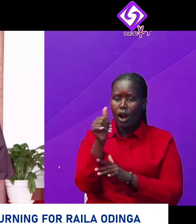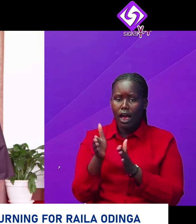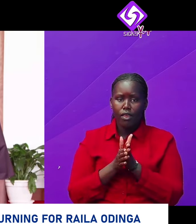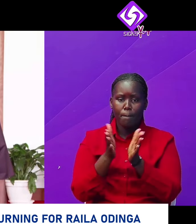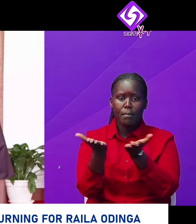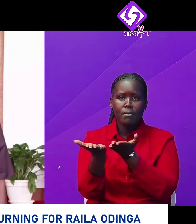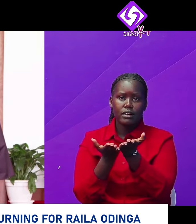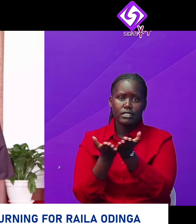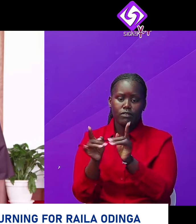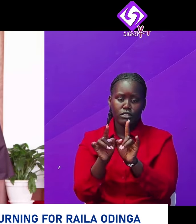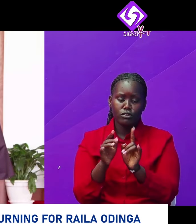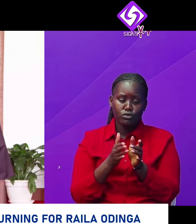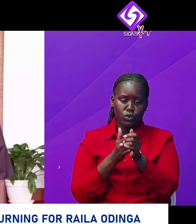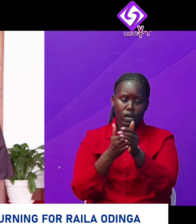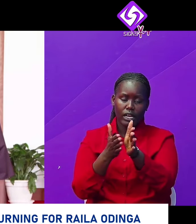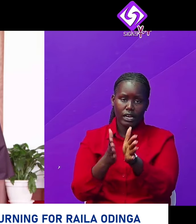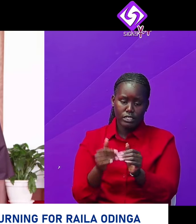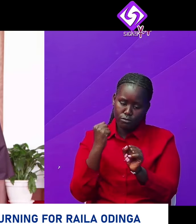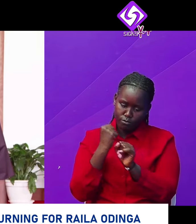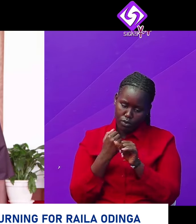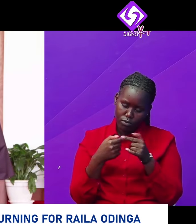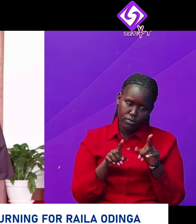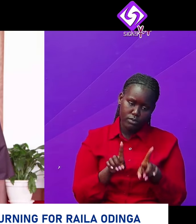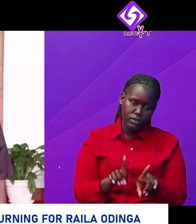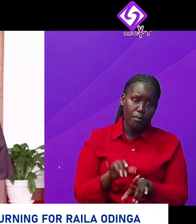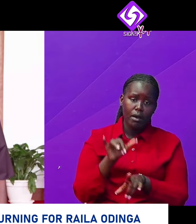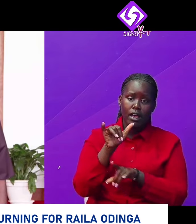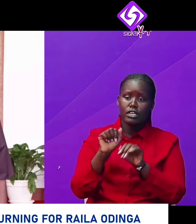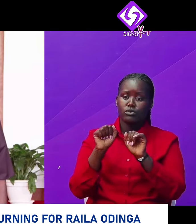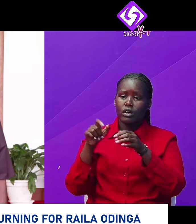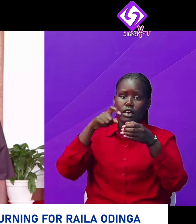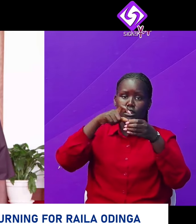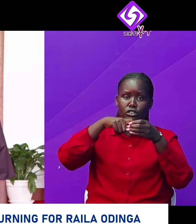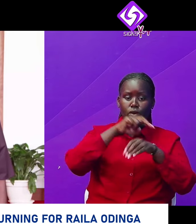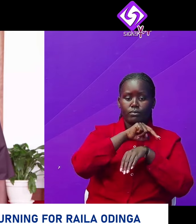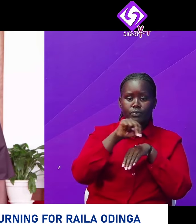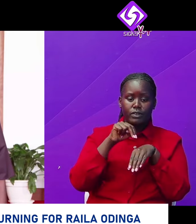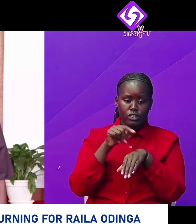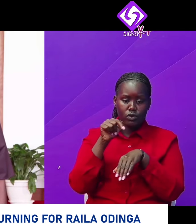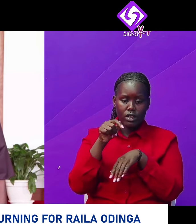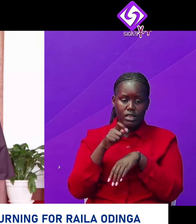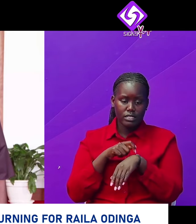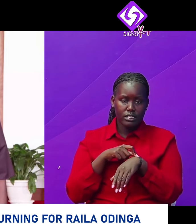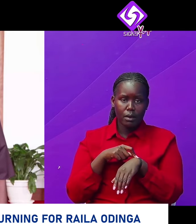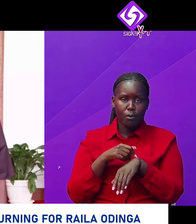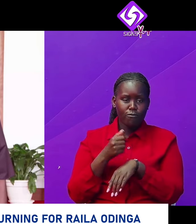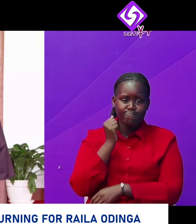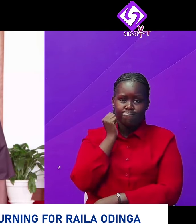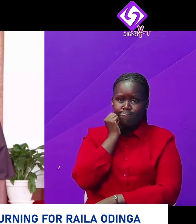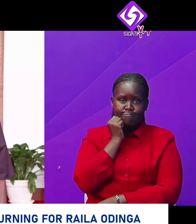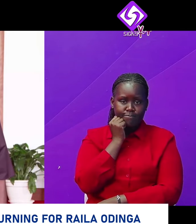and leaders to do the same so that we can join the nation in this period of mourning and